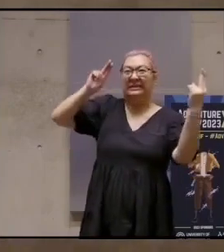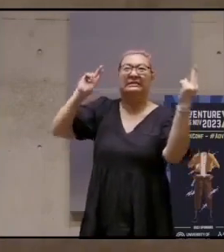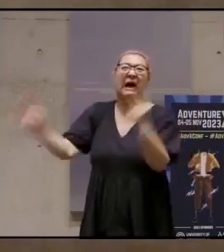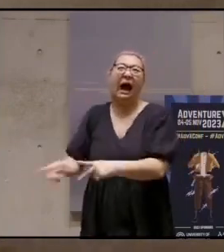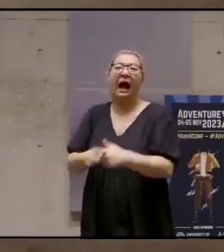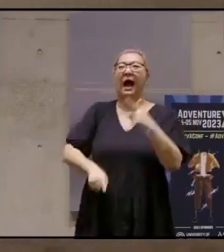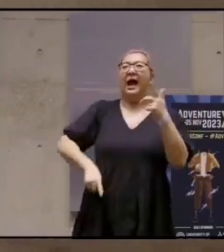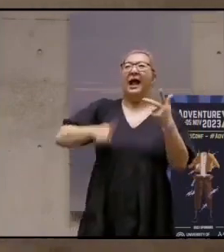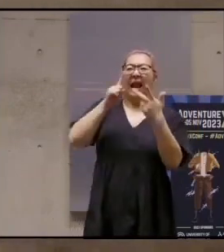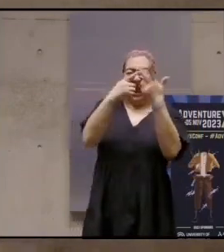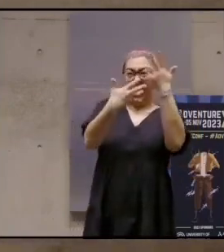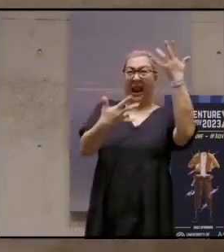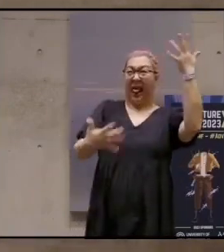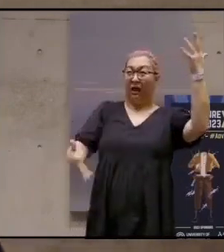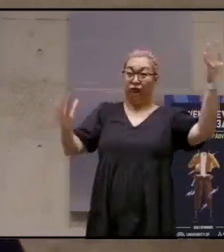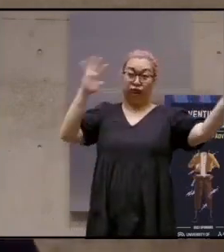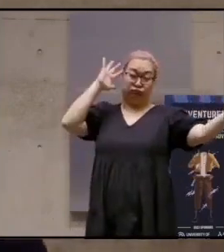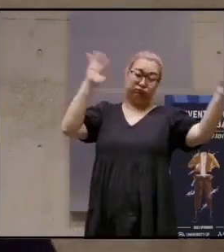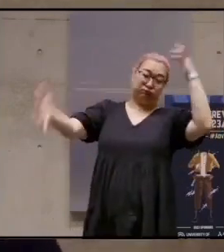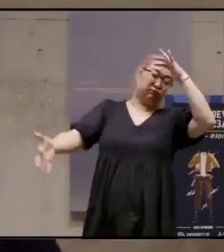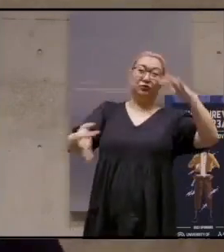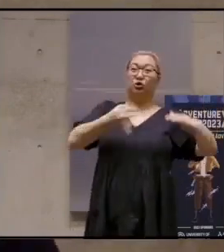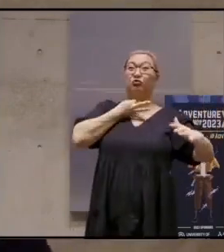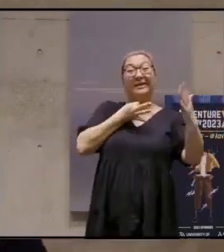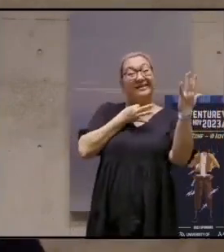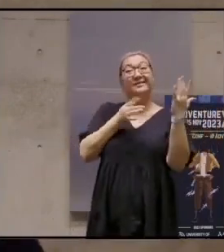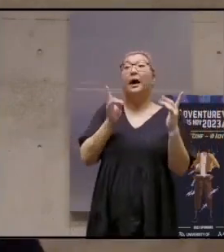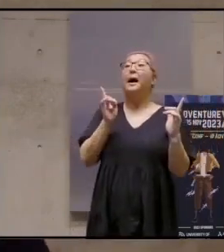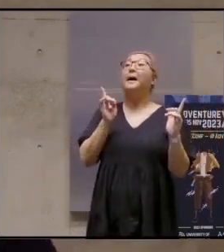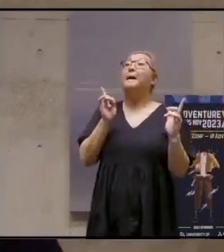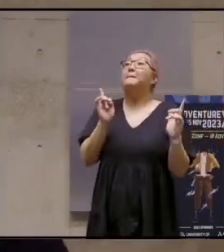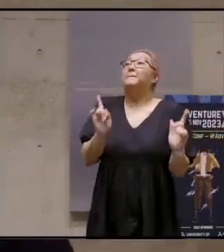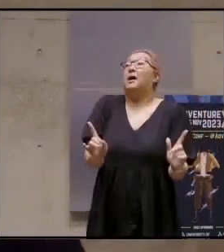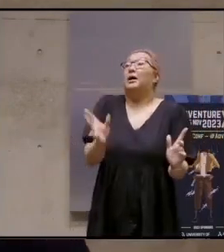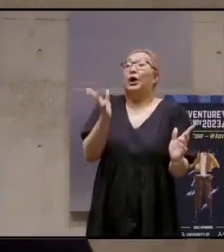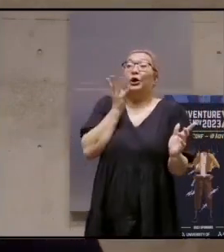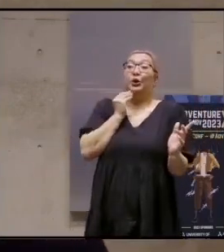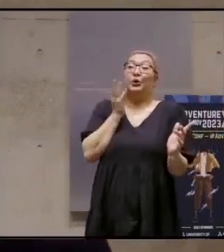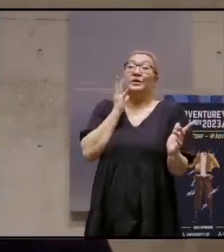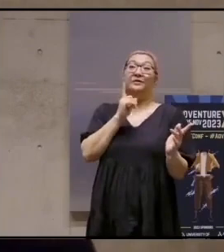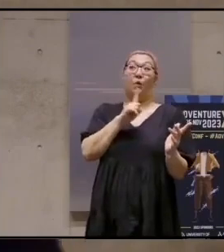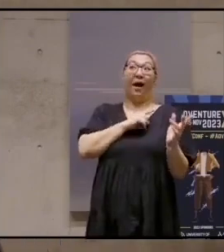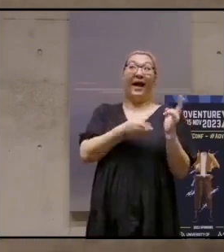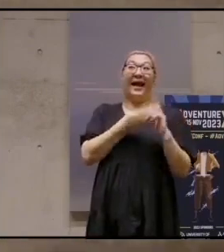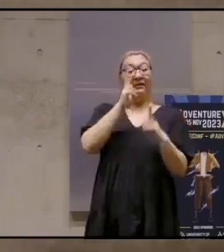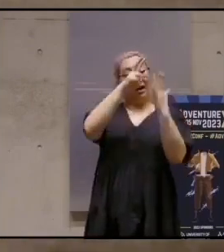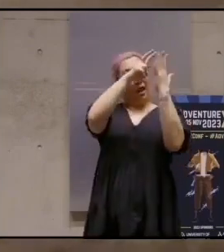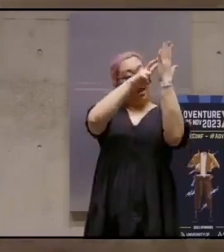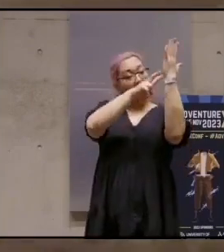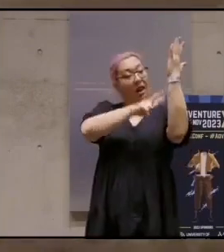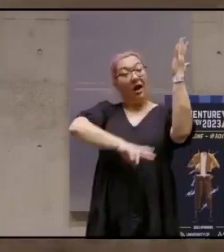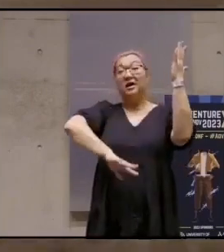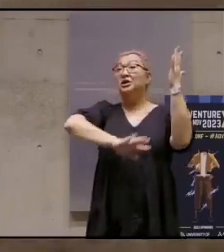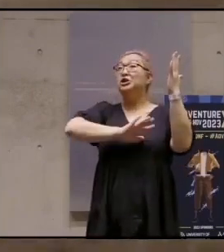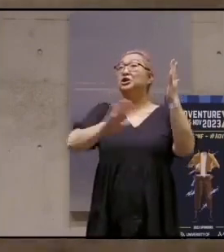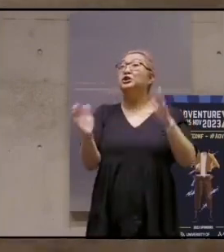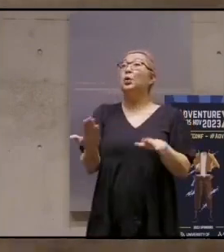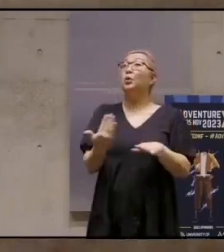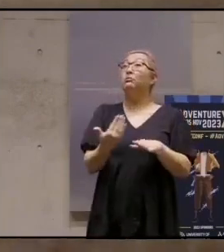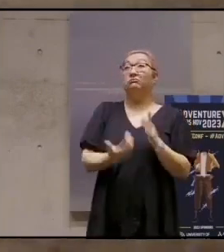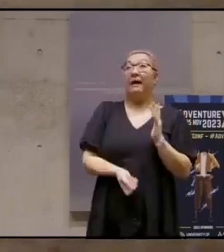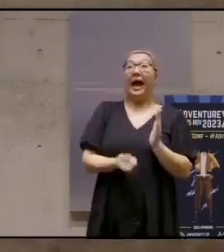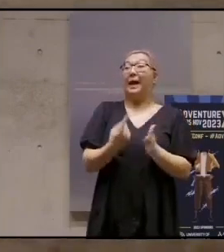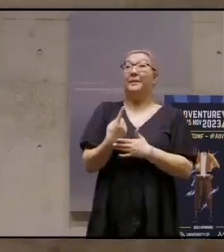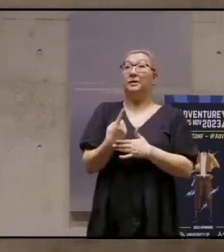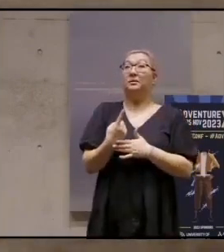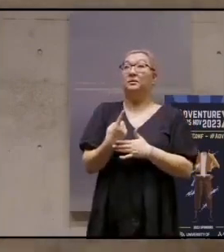but actually it was really useful to think that, okay, no matter what happens, I think I have at least the first idea of what I might